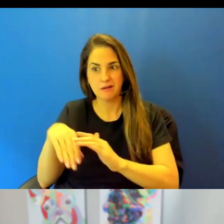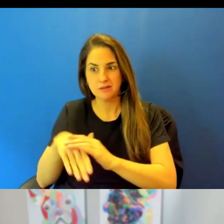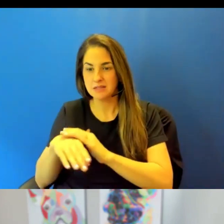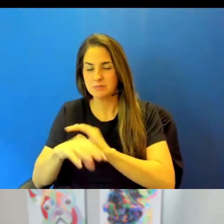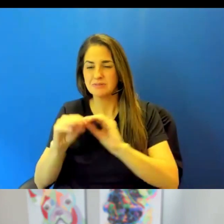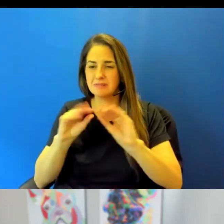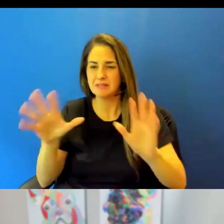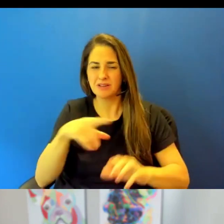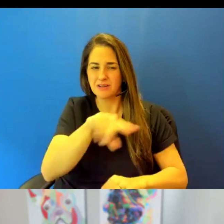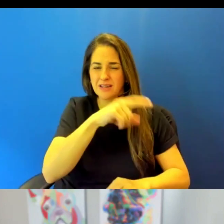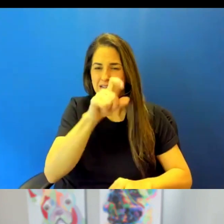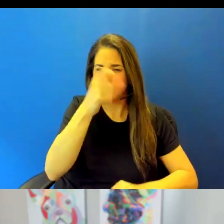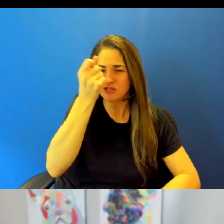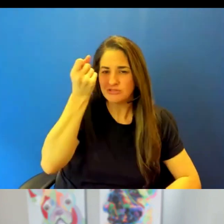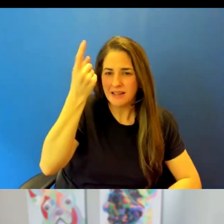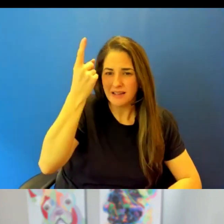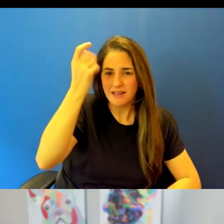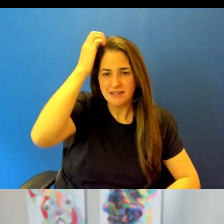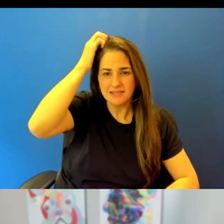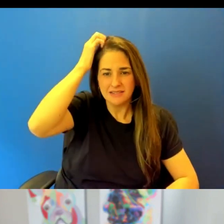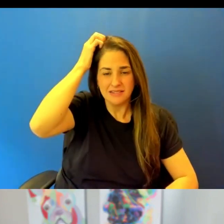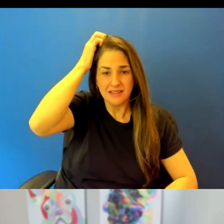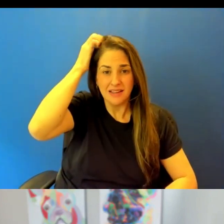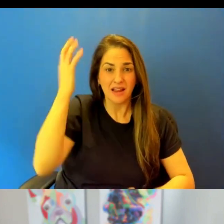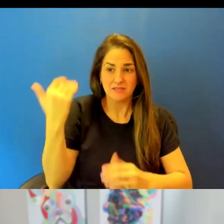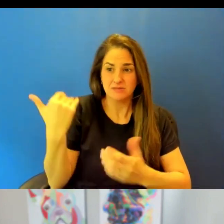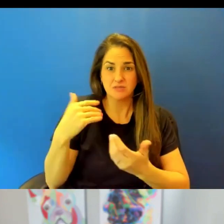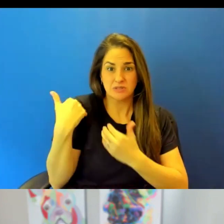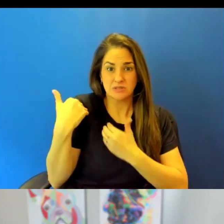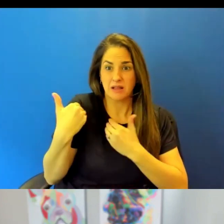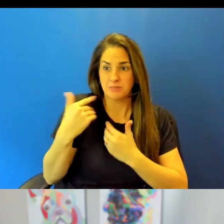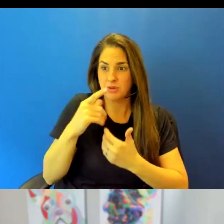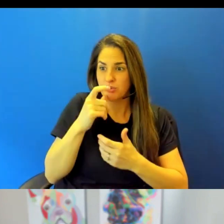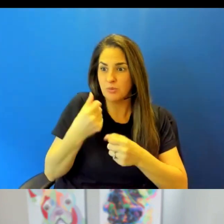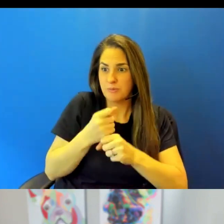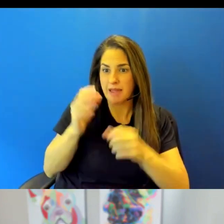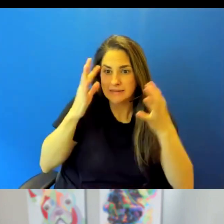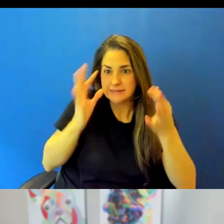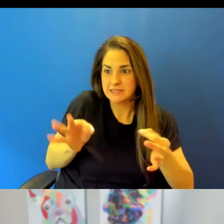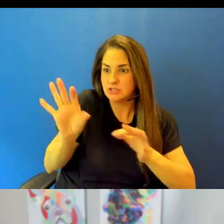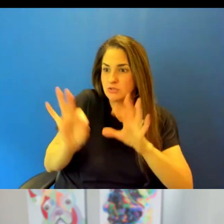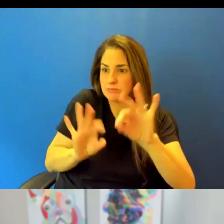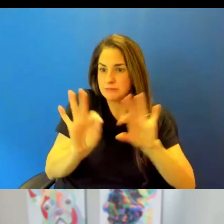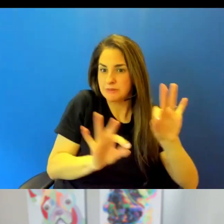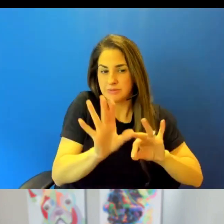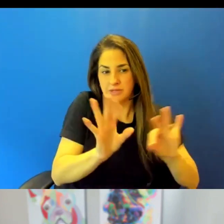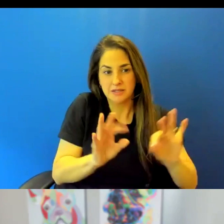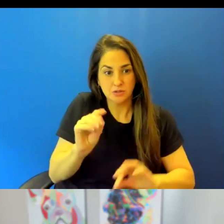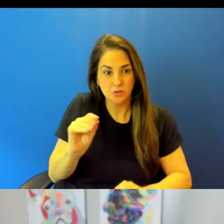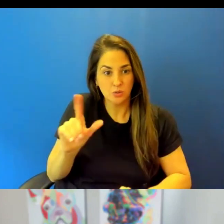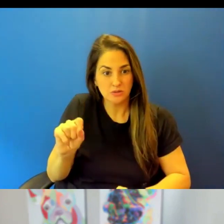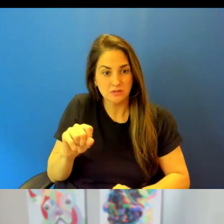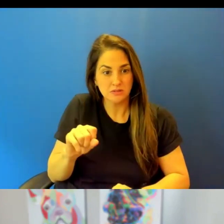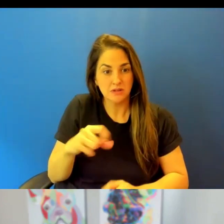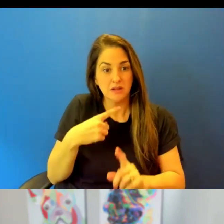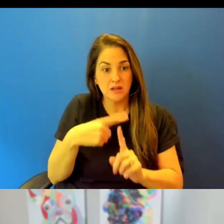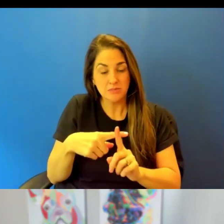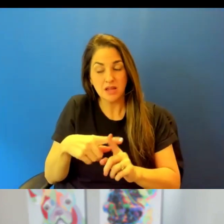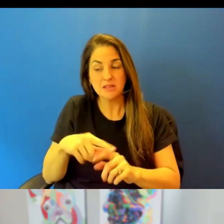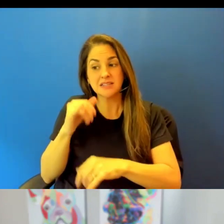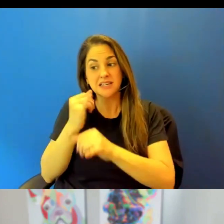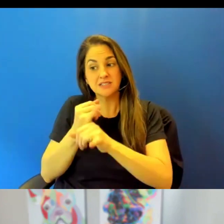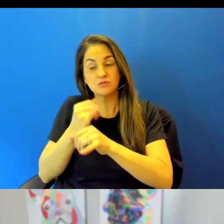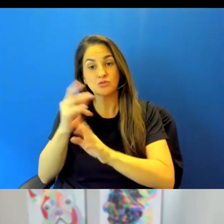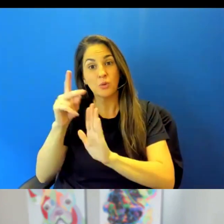of responsibility around these decisions. Um, Additionally, institutional policy